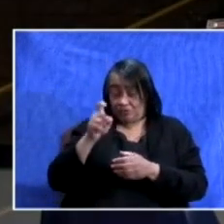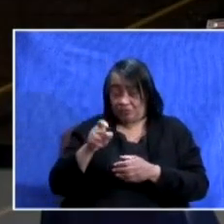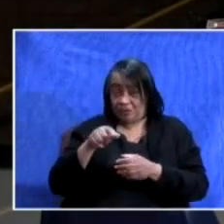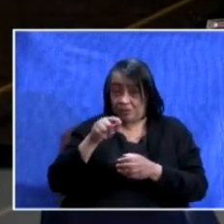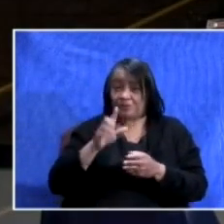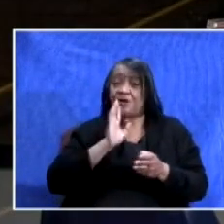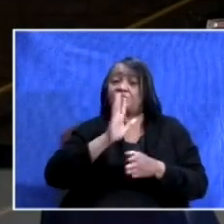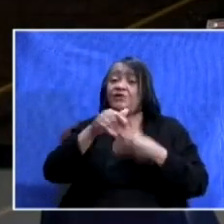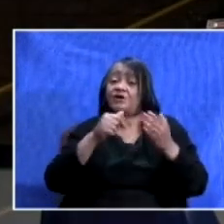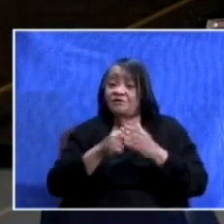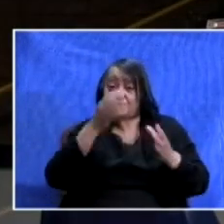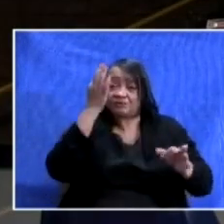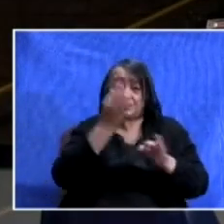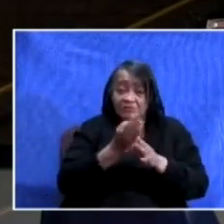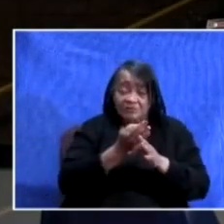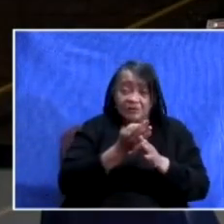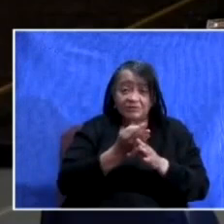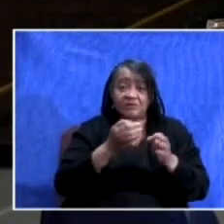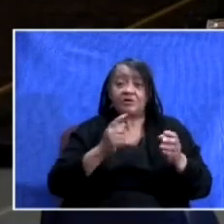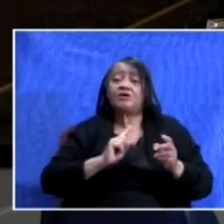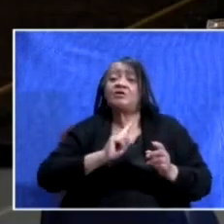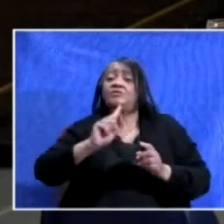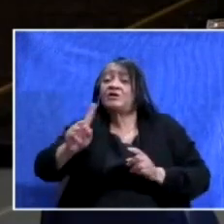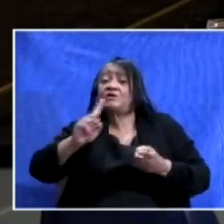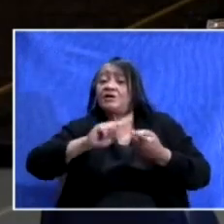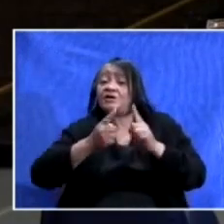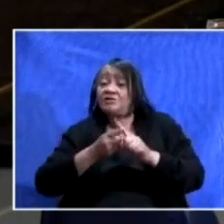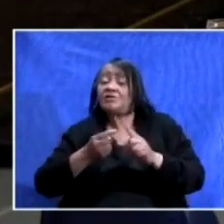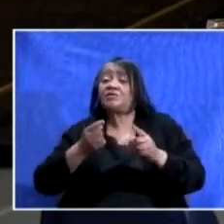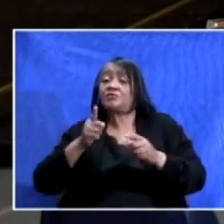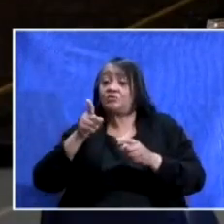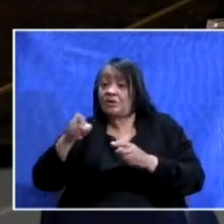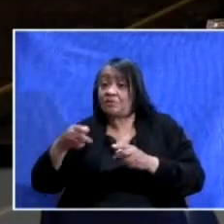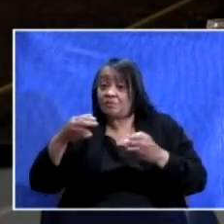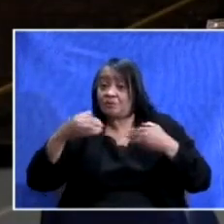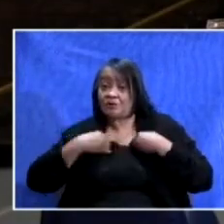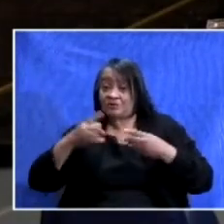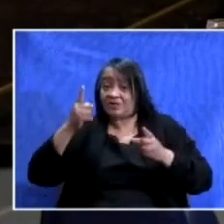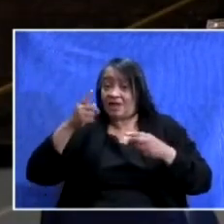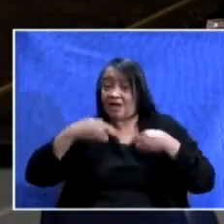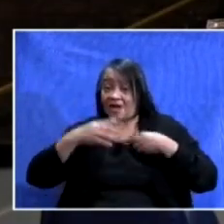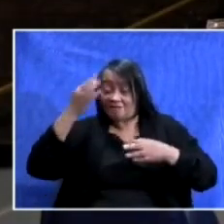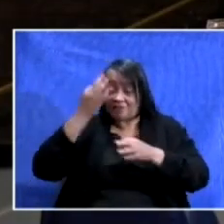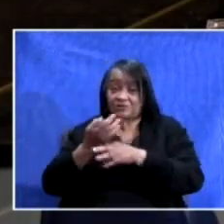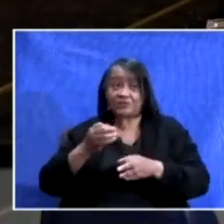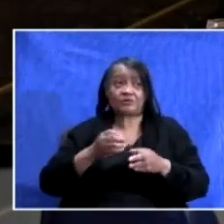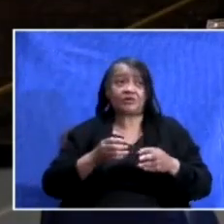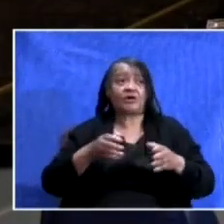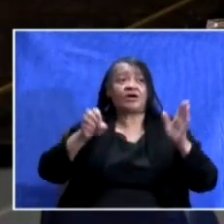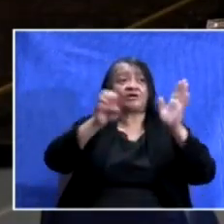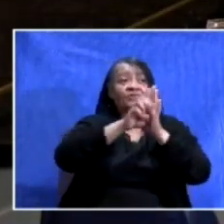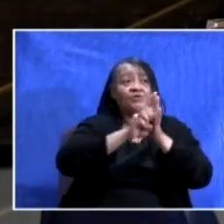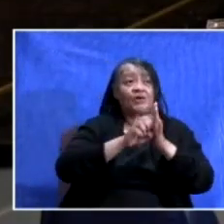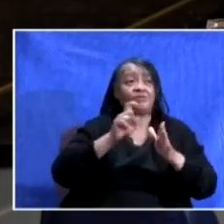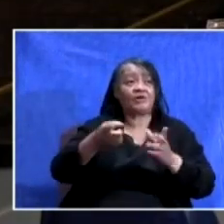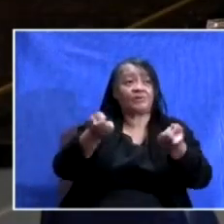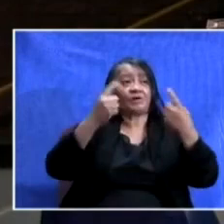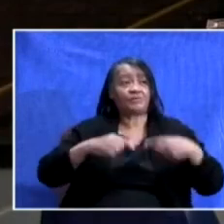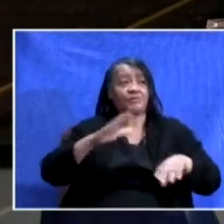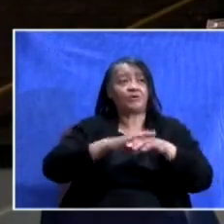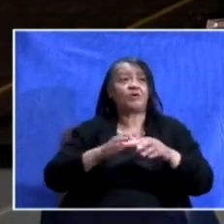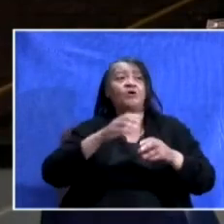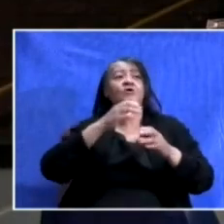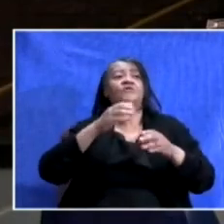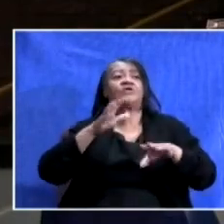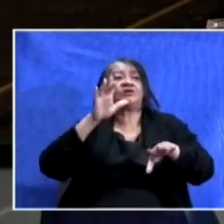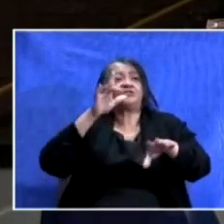Does merely talking about faith indicate that a person really has it? For instance, you come upon an